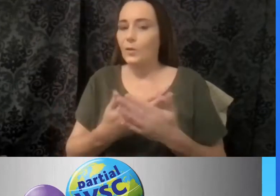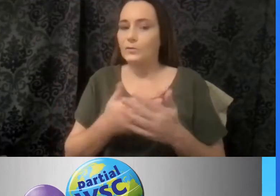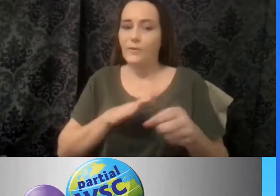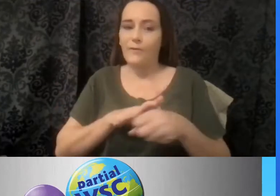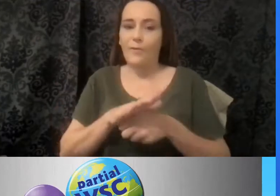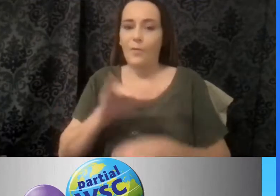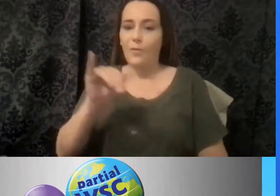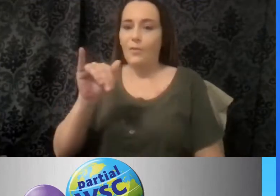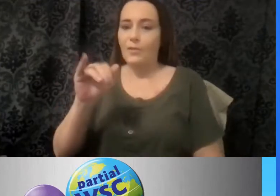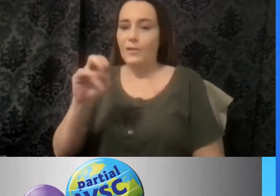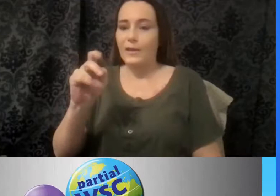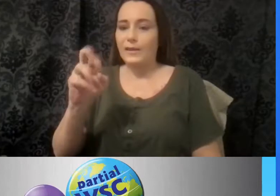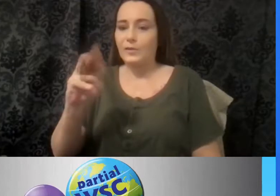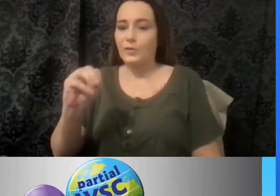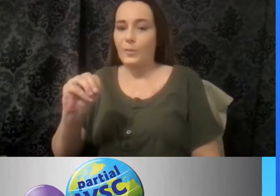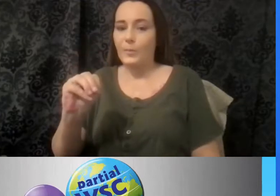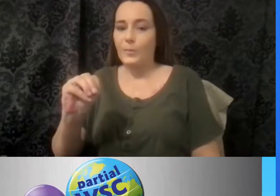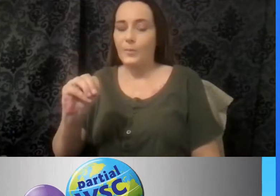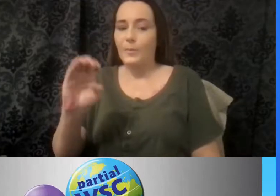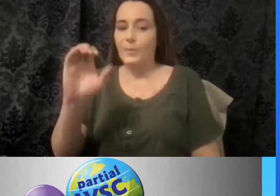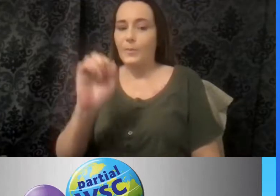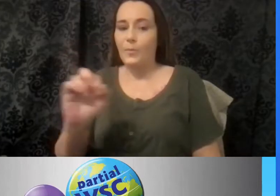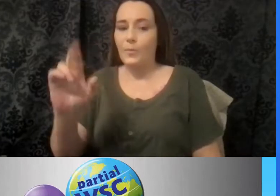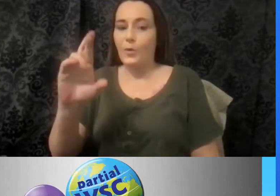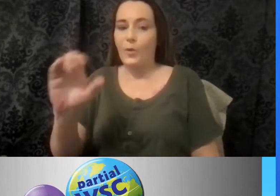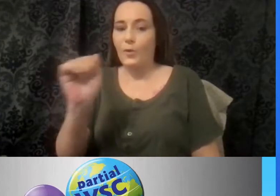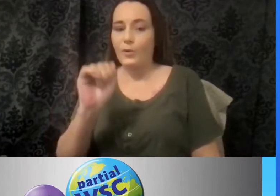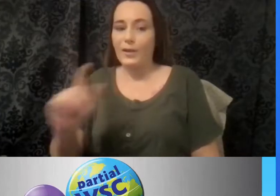CAT, or IC as we affectionately call